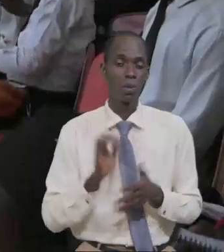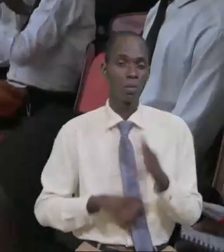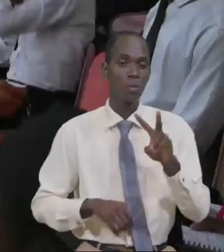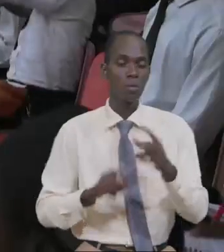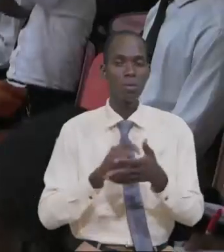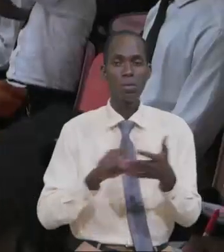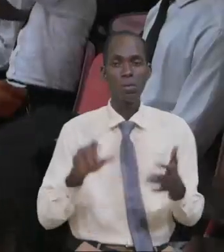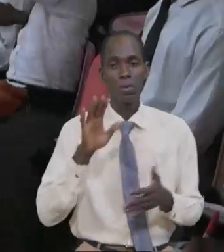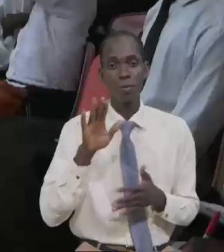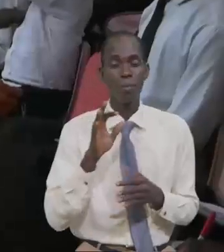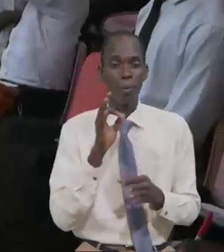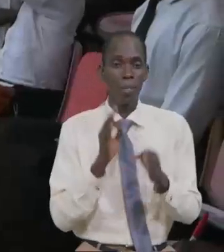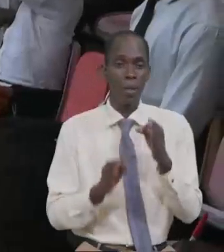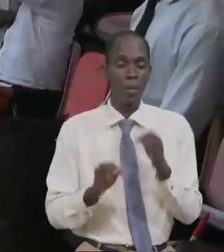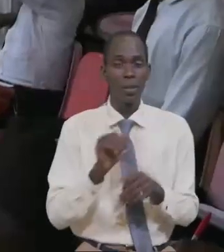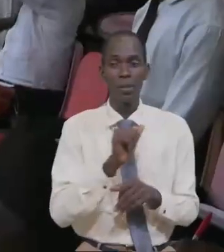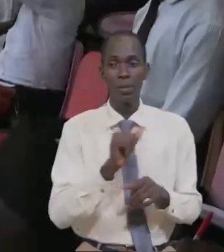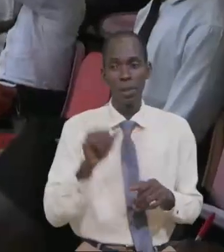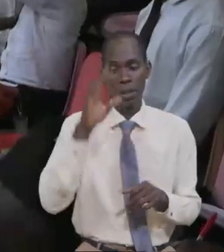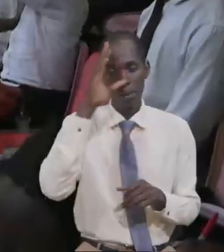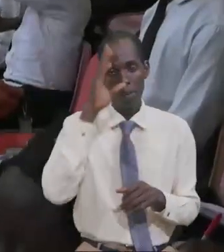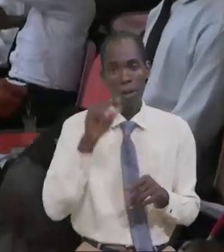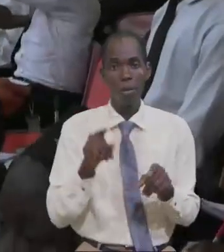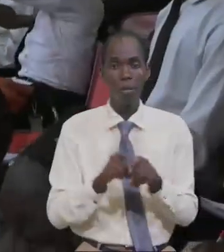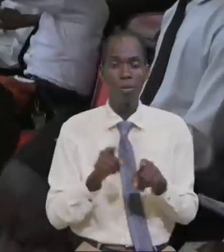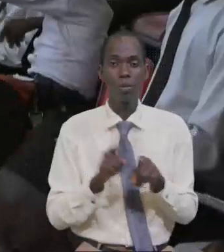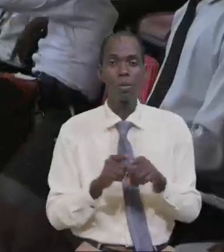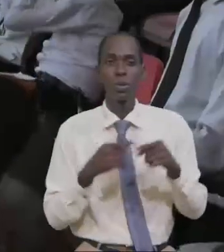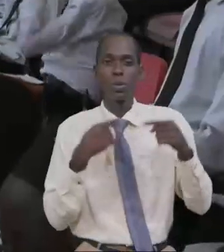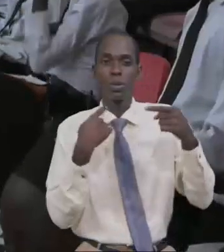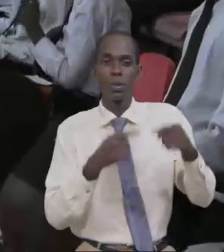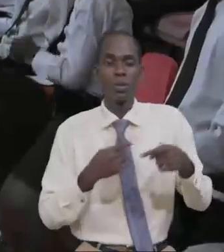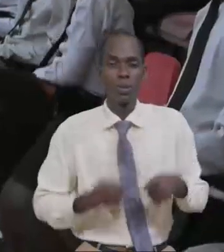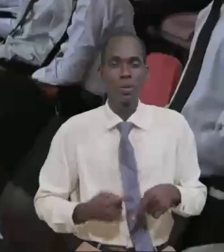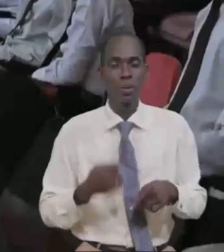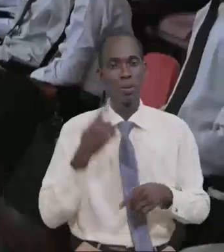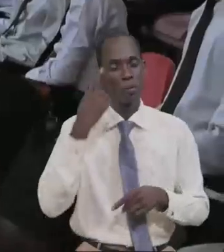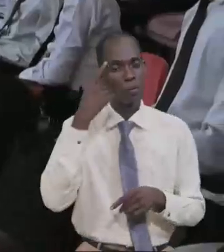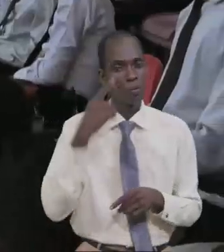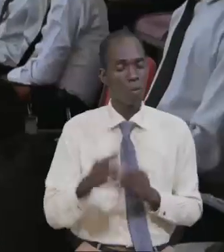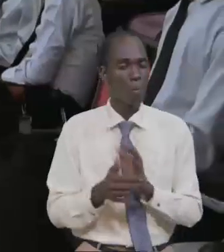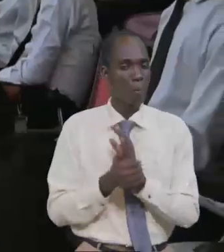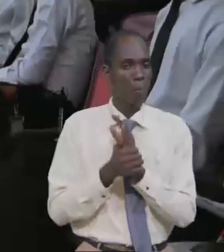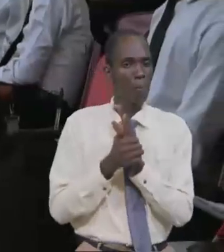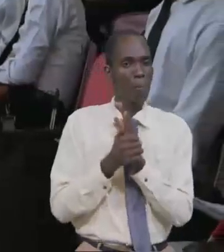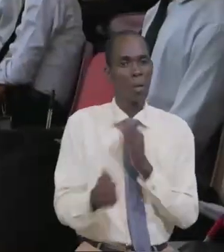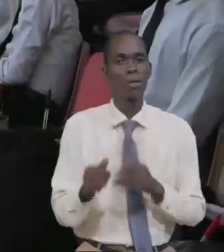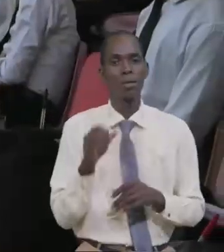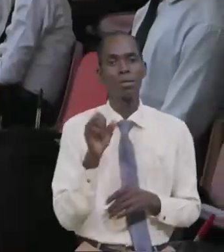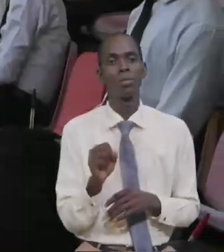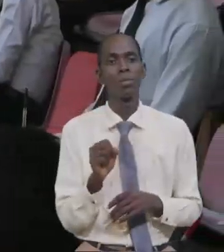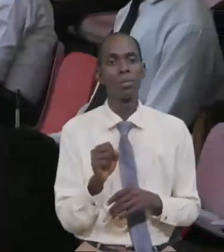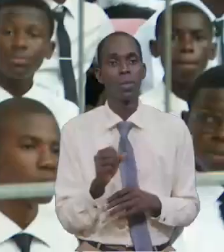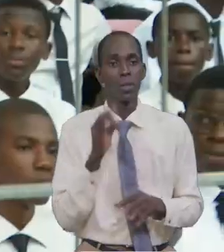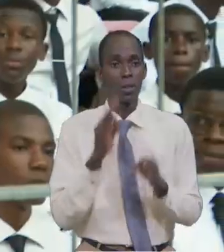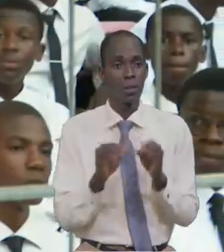plural? A man, one single man, striving for masteries. Is you know, we have different